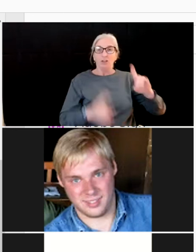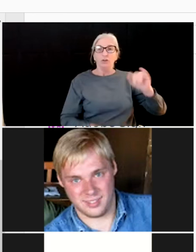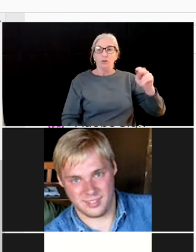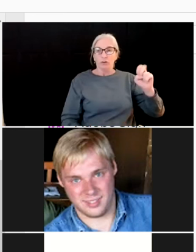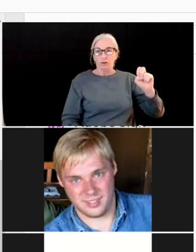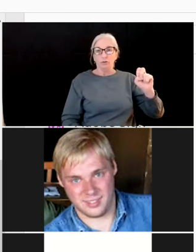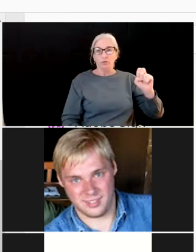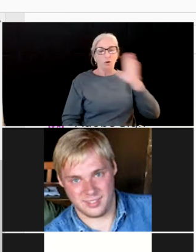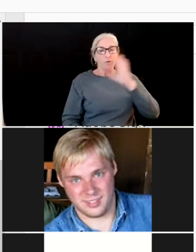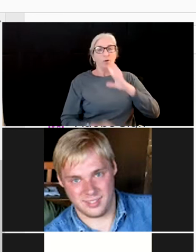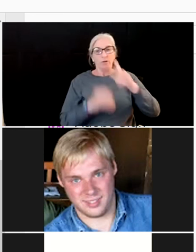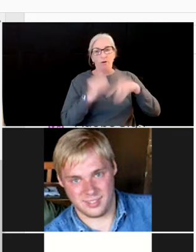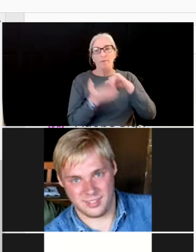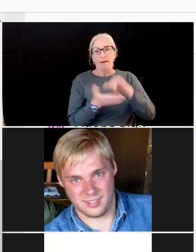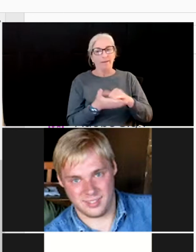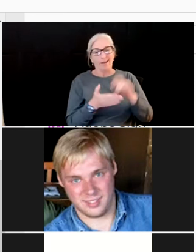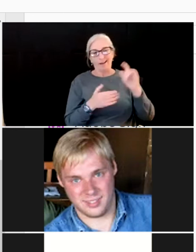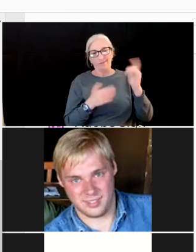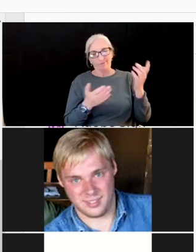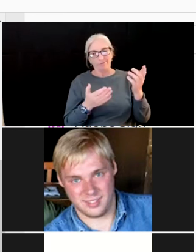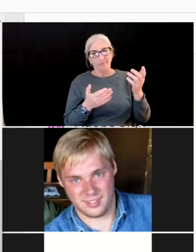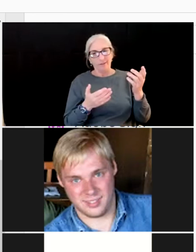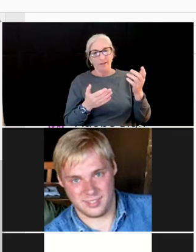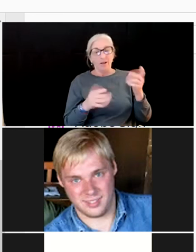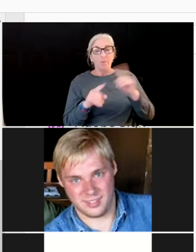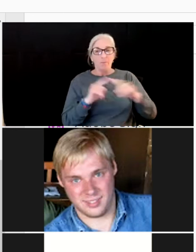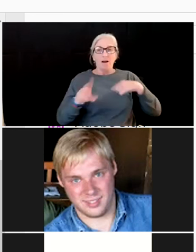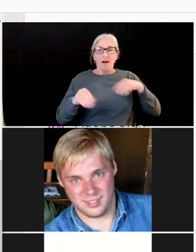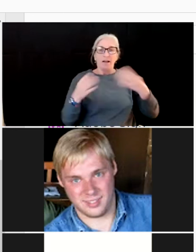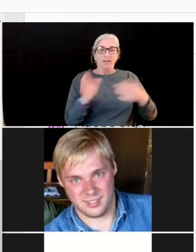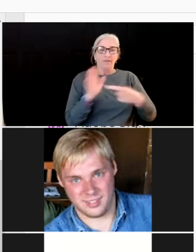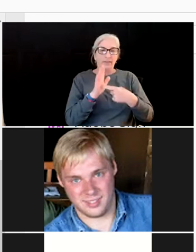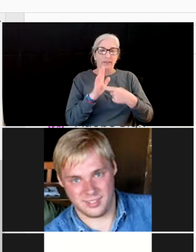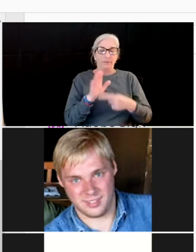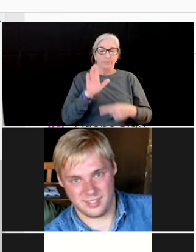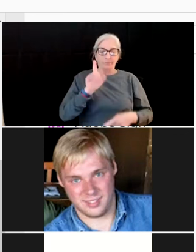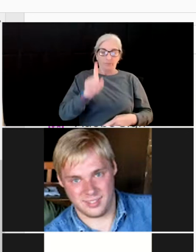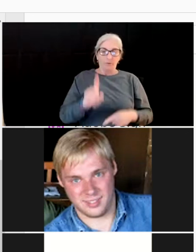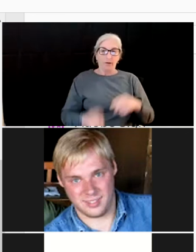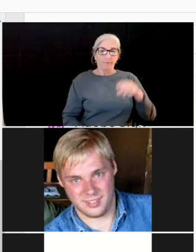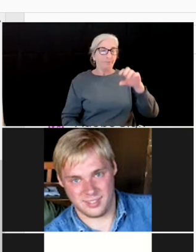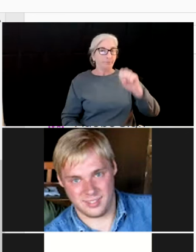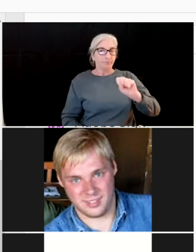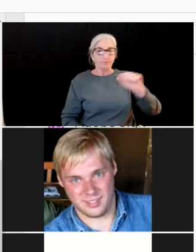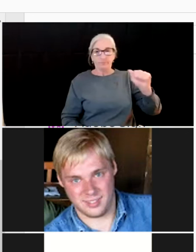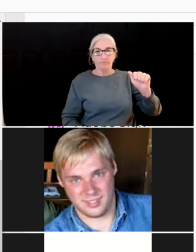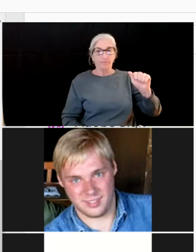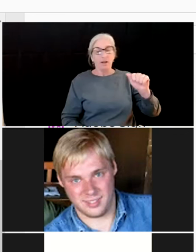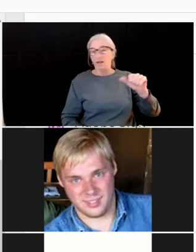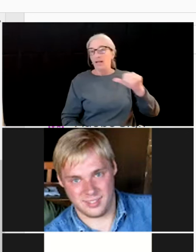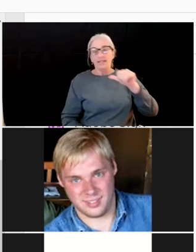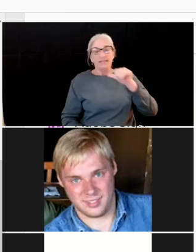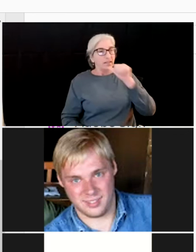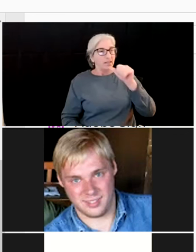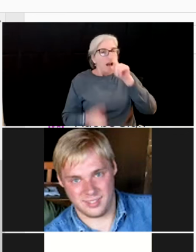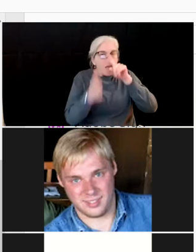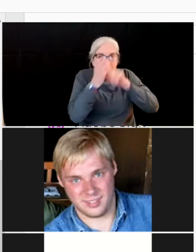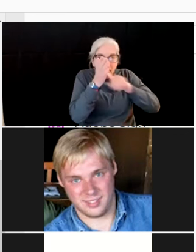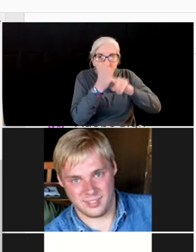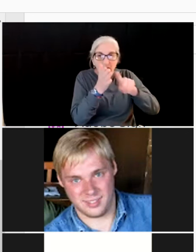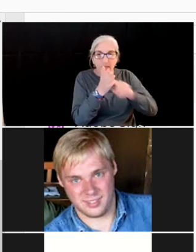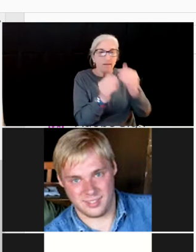how that works at that point. But I'll just give you a quick example. Social Security is not going to look at every penny that the client earns when determining